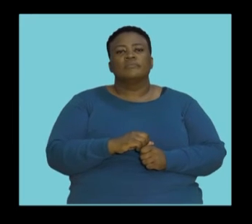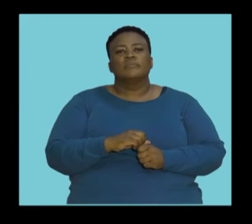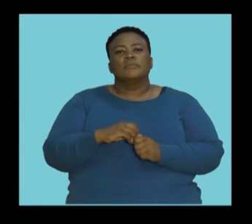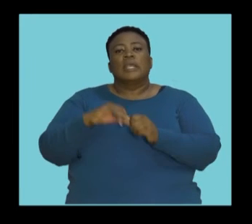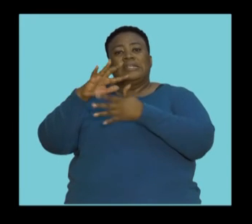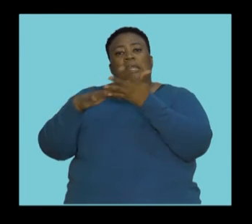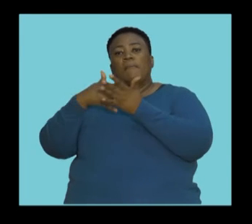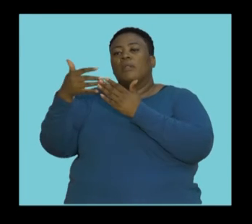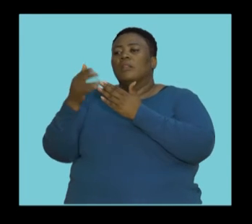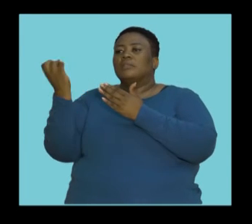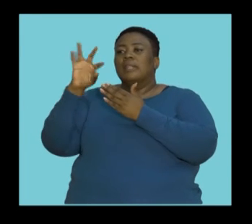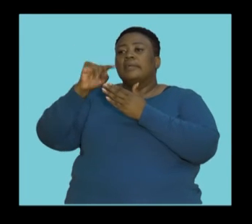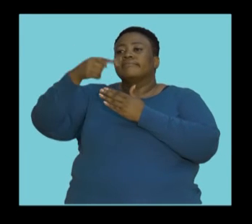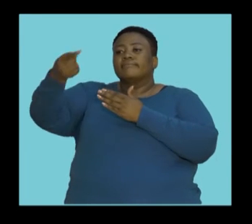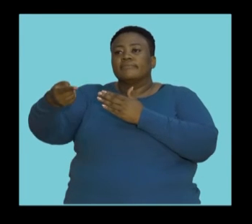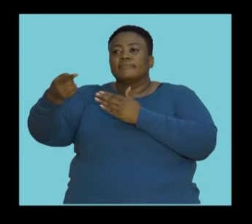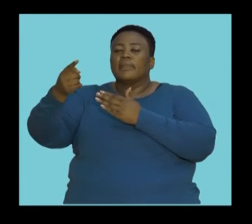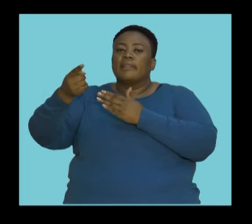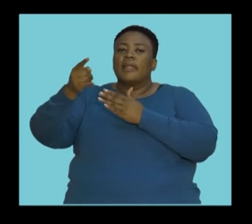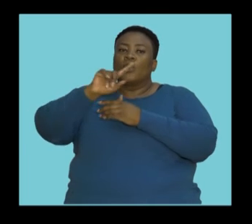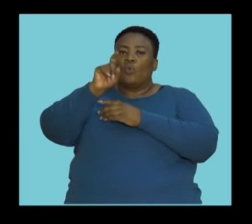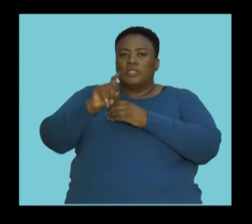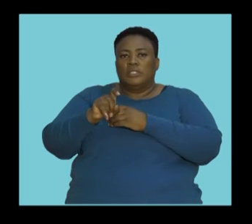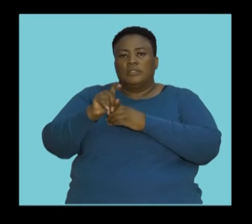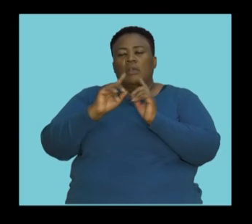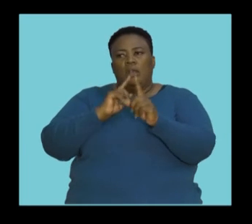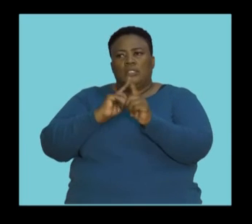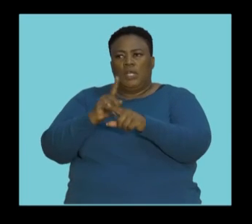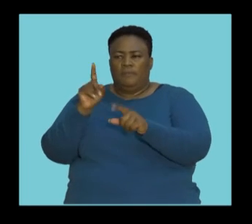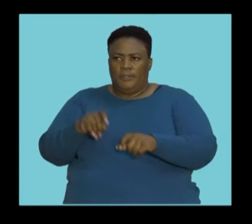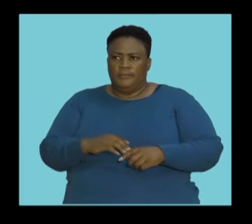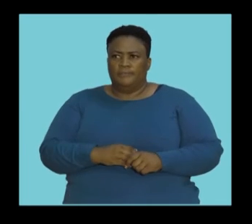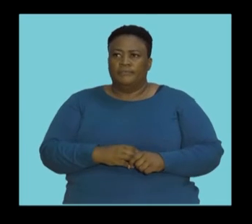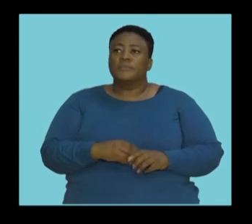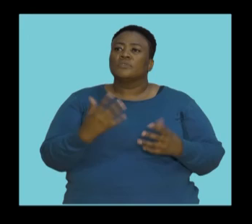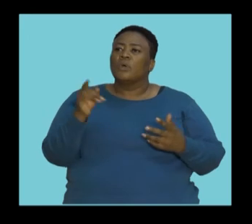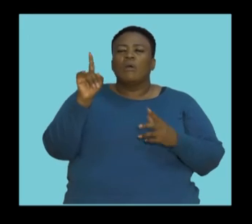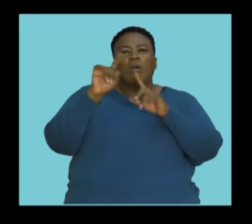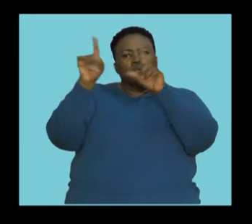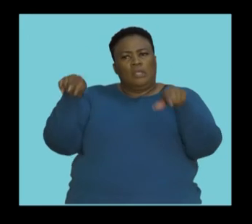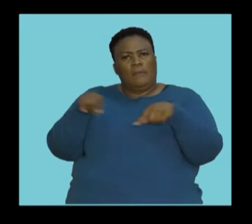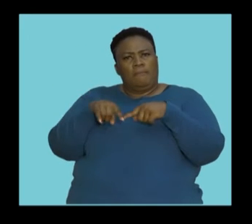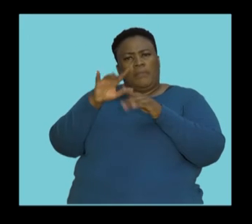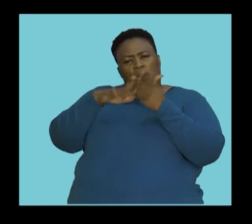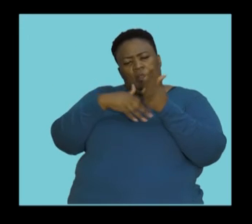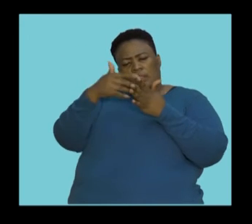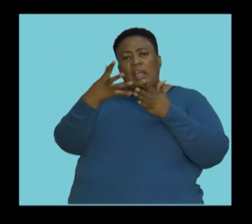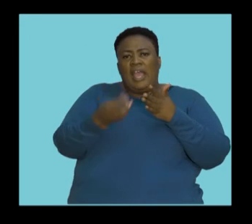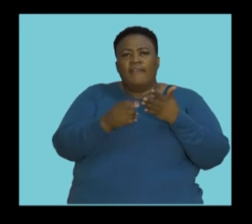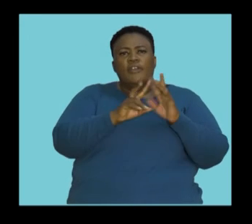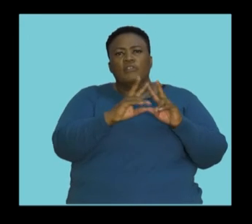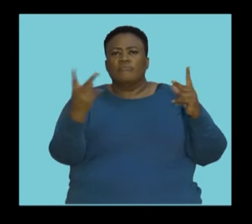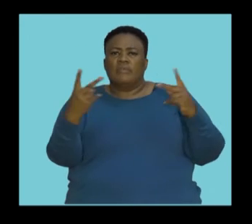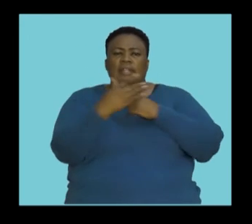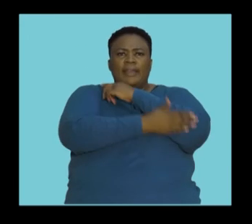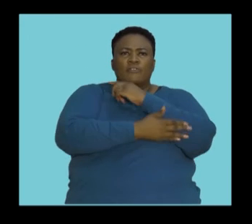and answer the questions that follow. So here we've got a table that illustrates different countries.